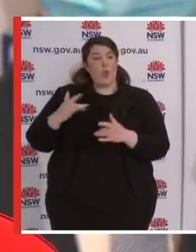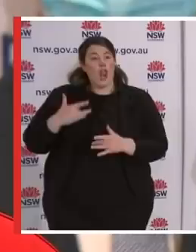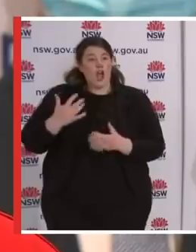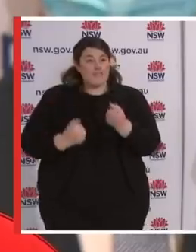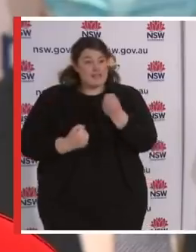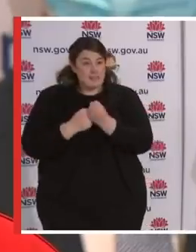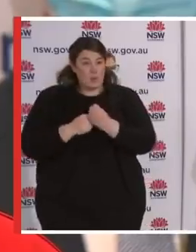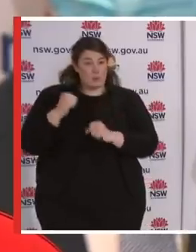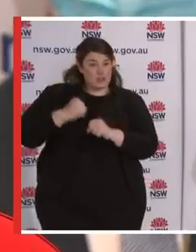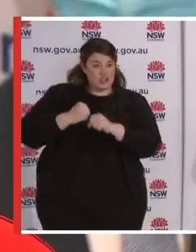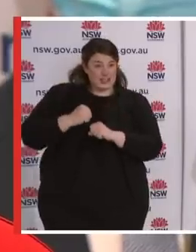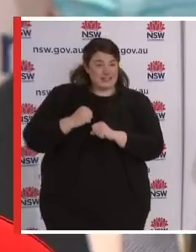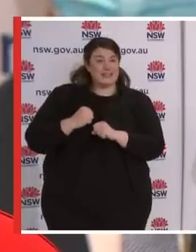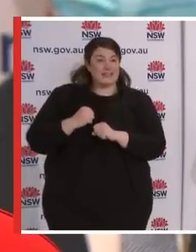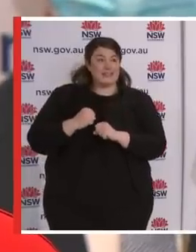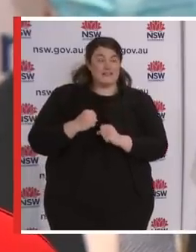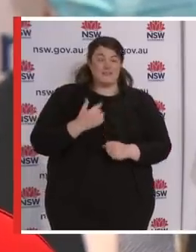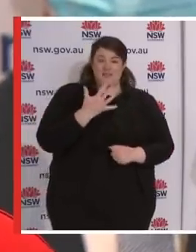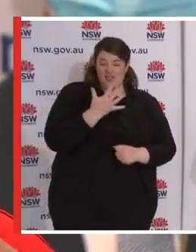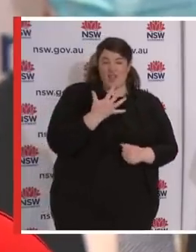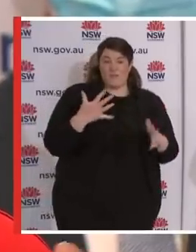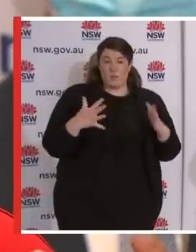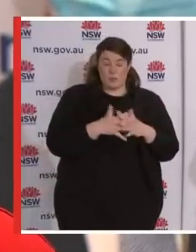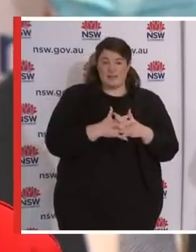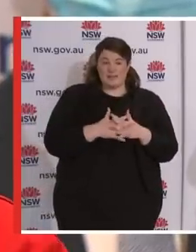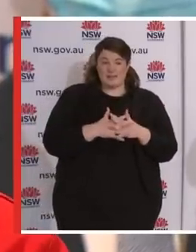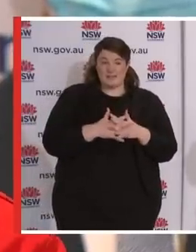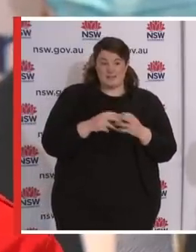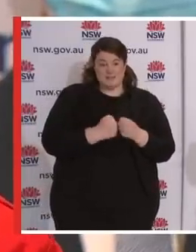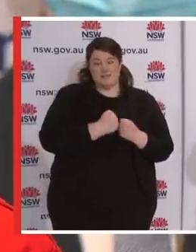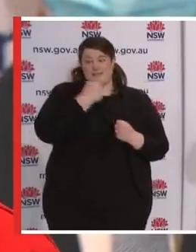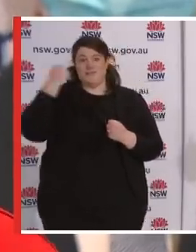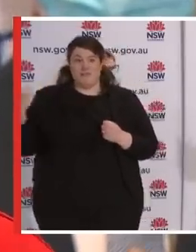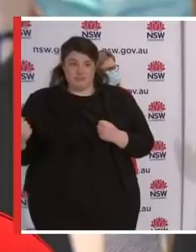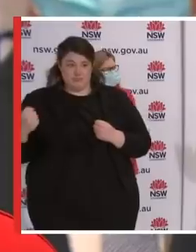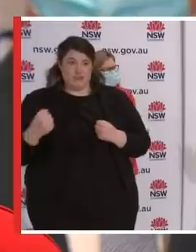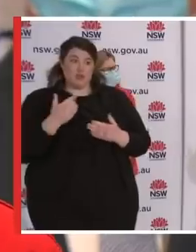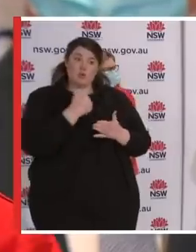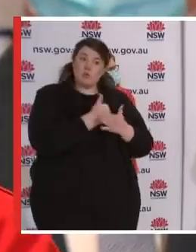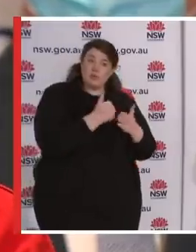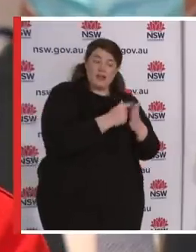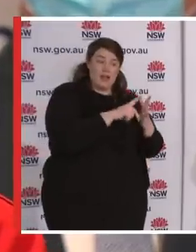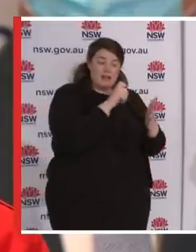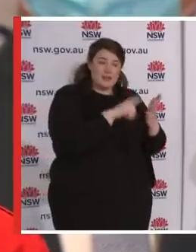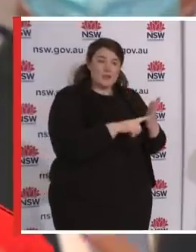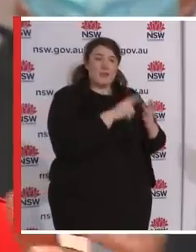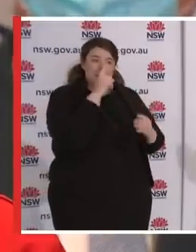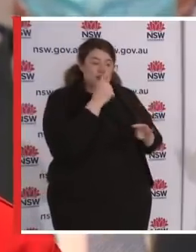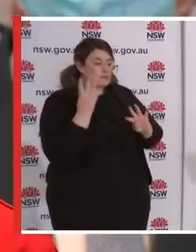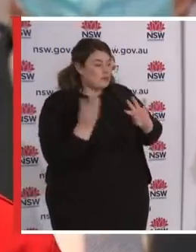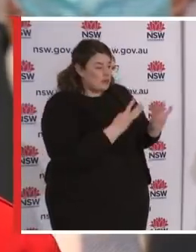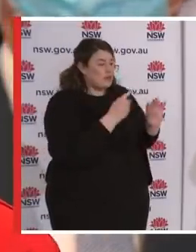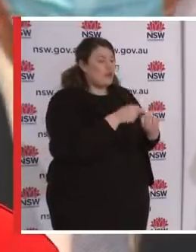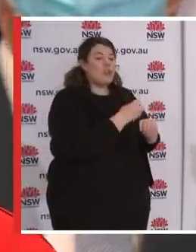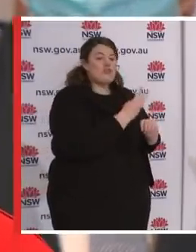somewhere around 5 weeks. So you can see how a unit which is designed to have patients coming through at